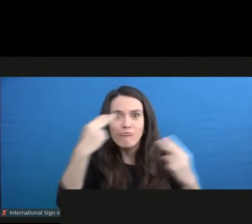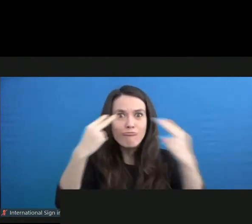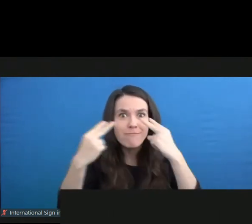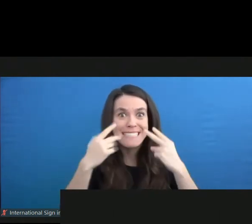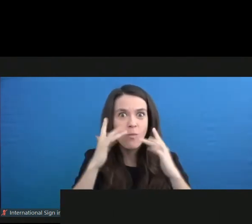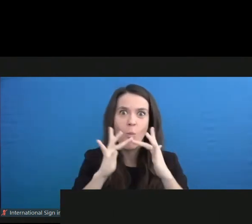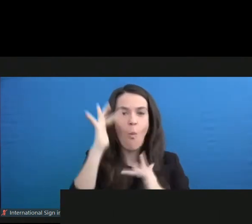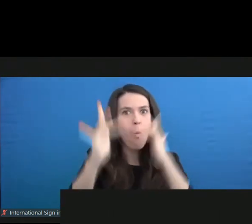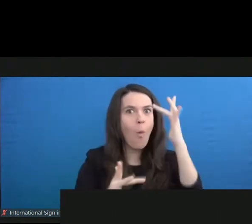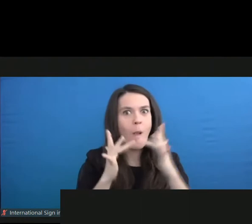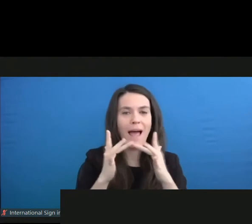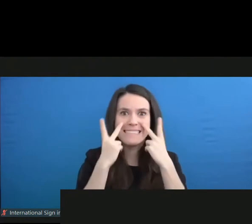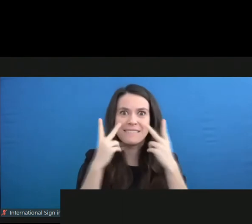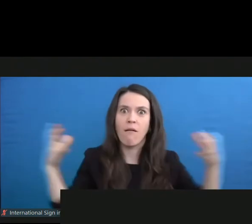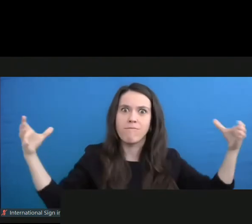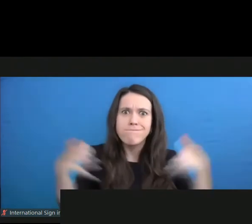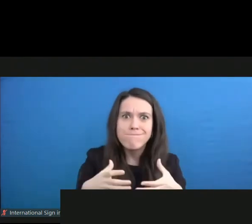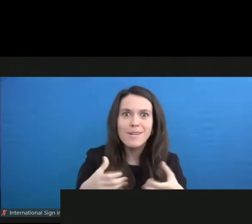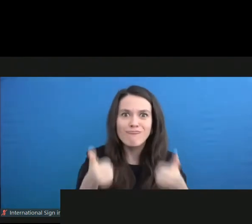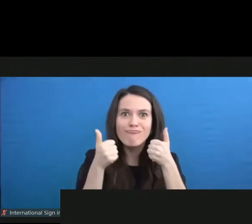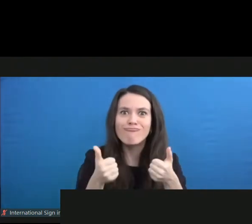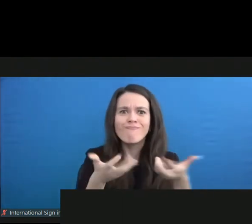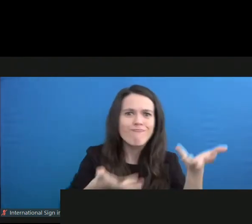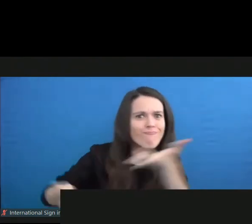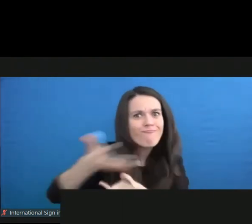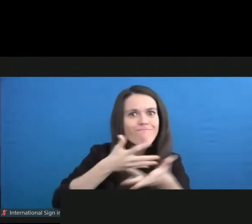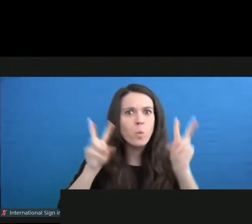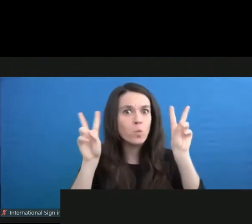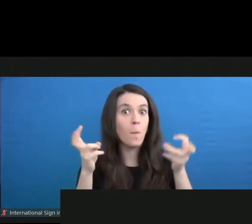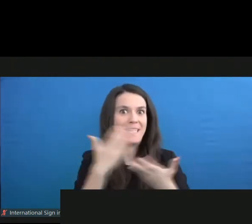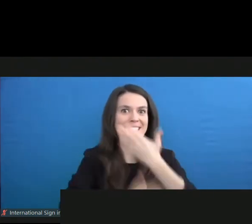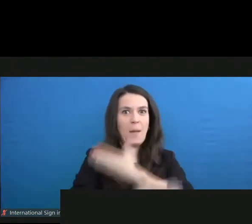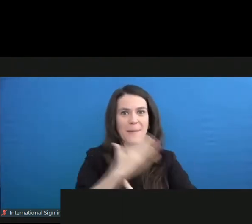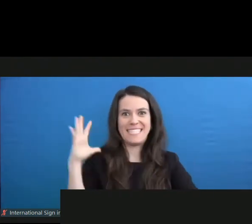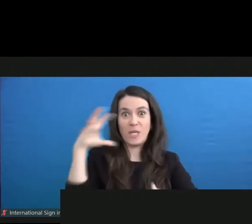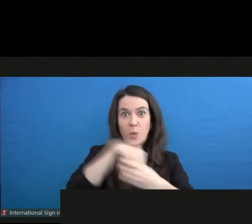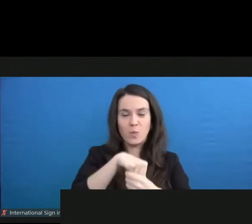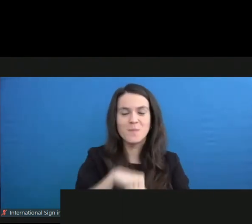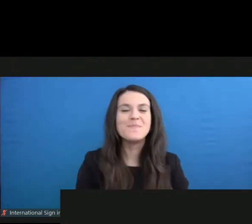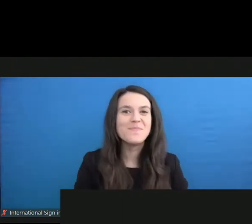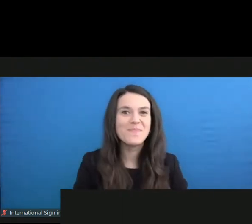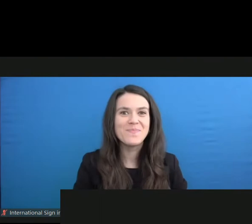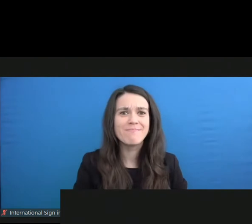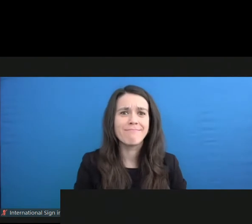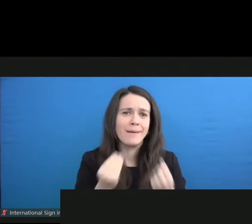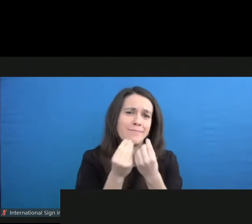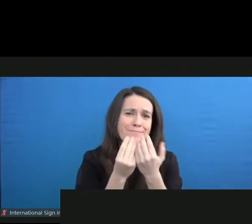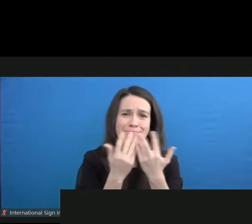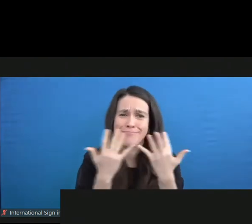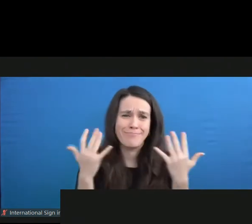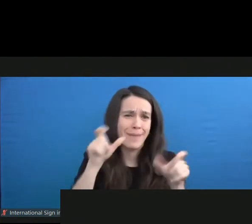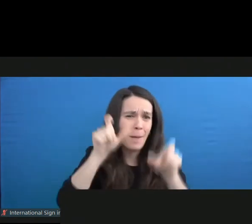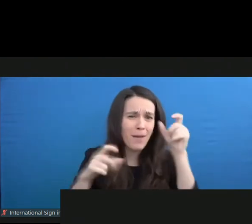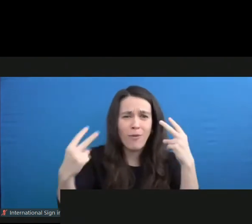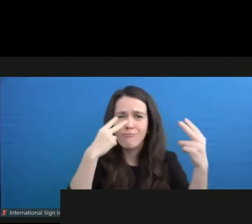gathering space for those committed to disability inclusion. With so many attendees from all around the world, it is easy